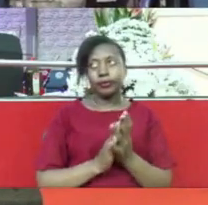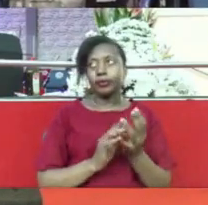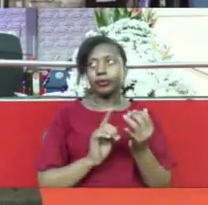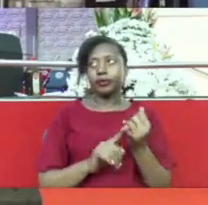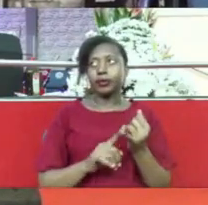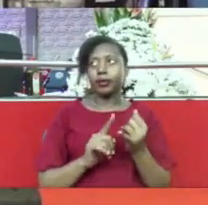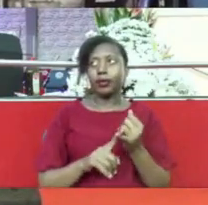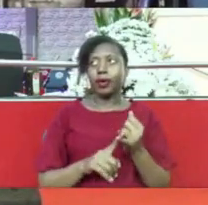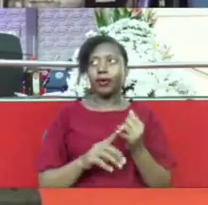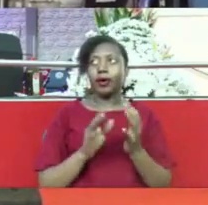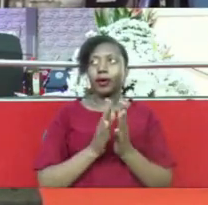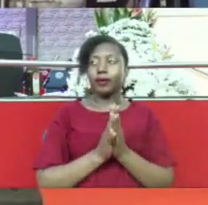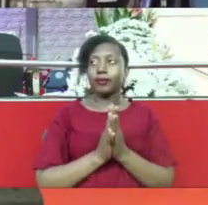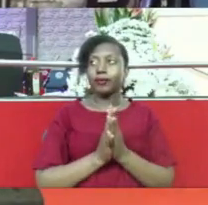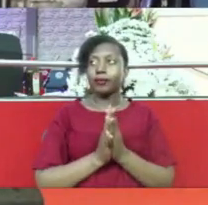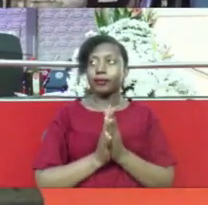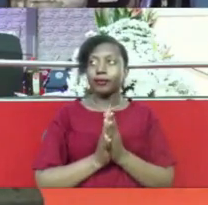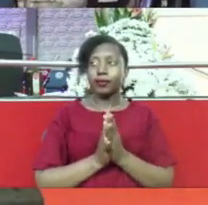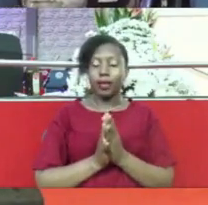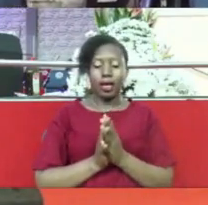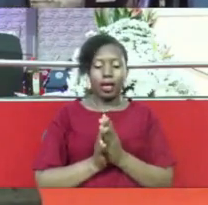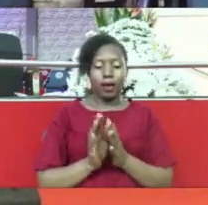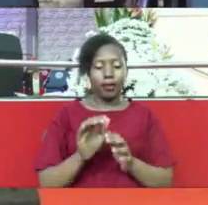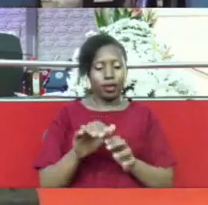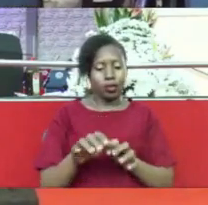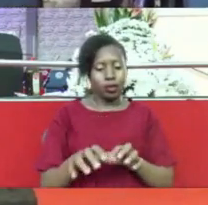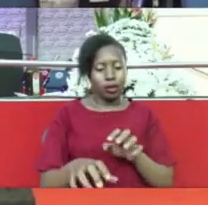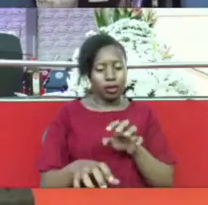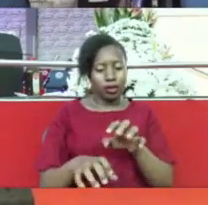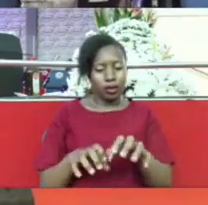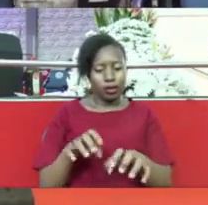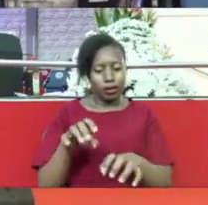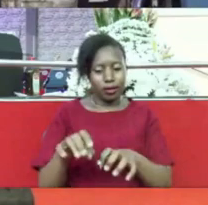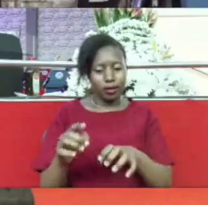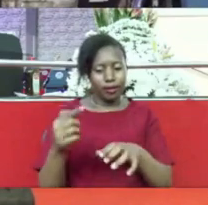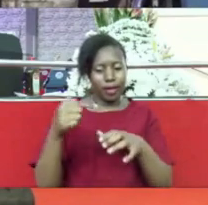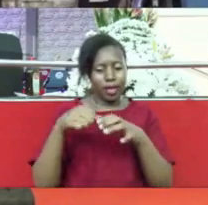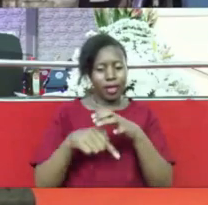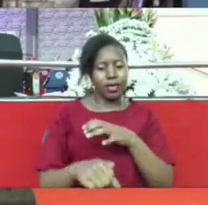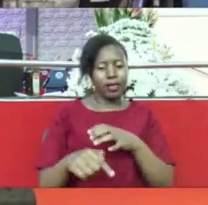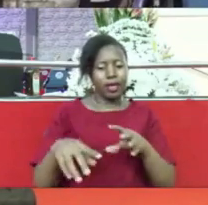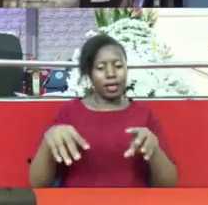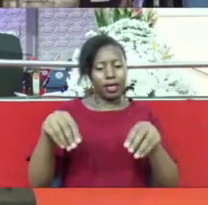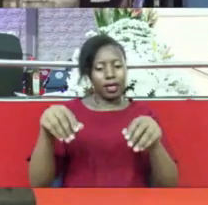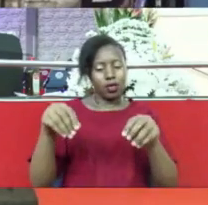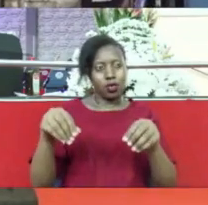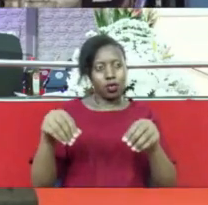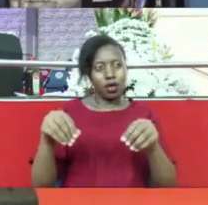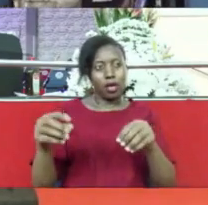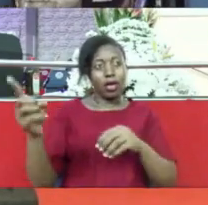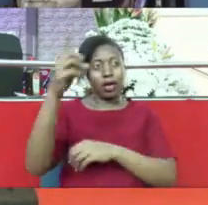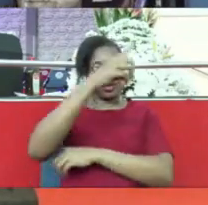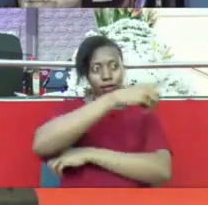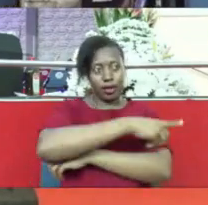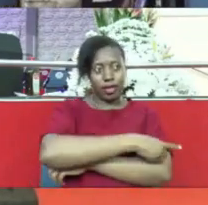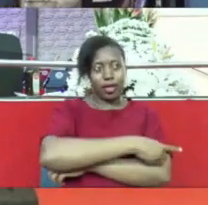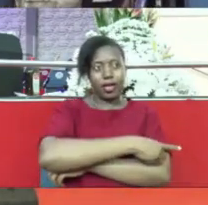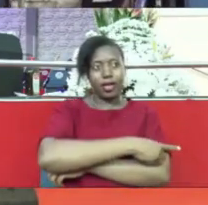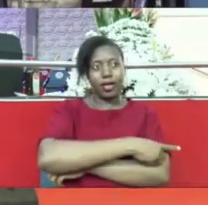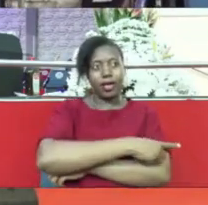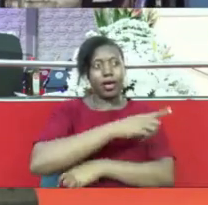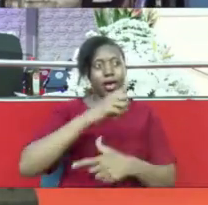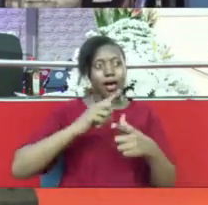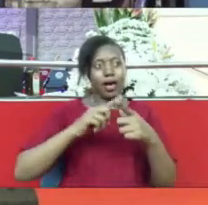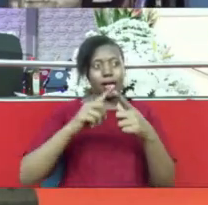creeps in the ground during the day. Ya kwamba inapenyeza, inatambaa kwenye ardhi mchana. And comes above